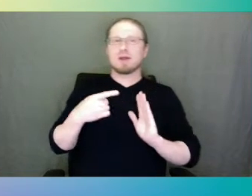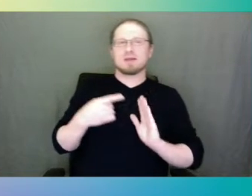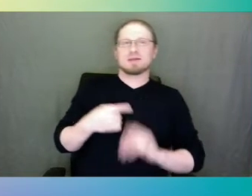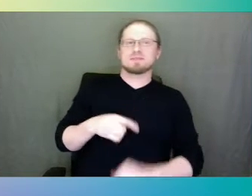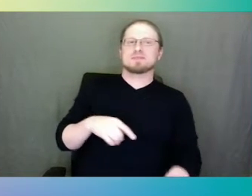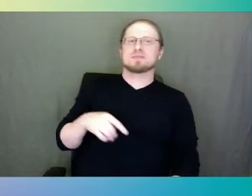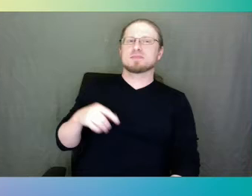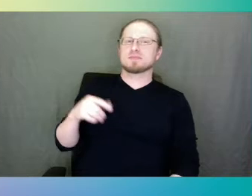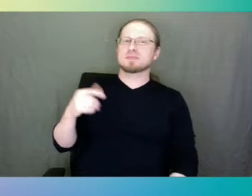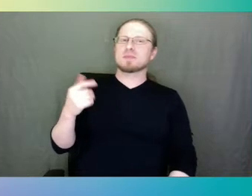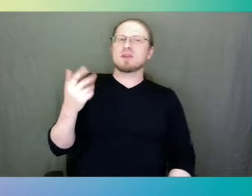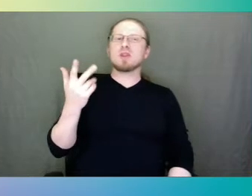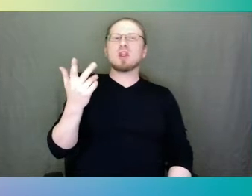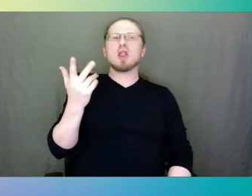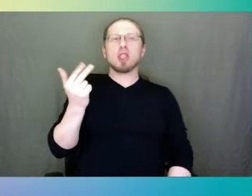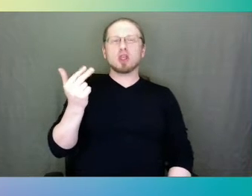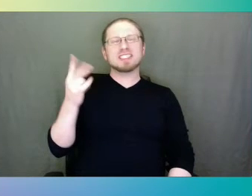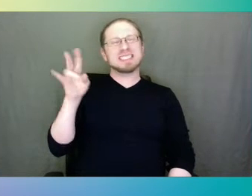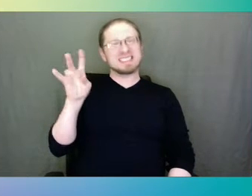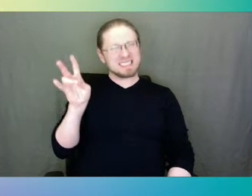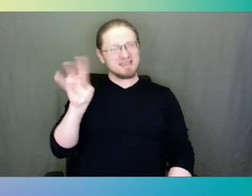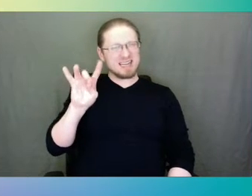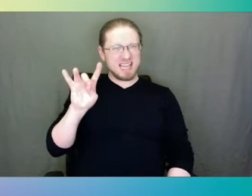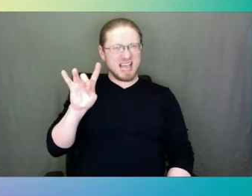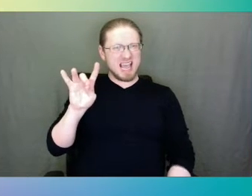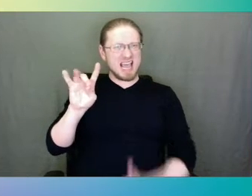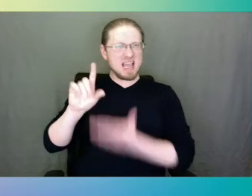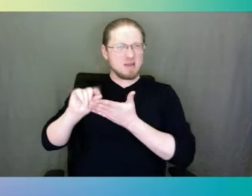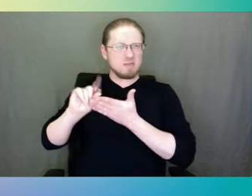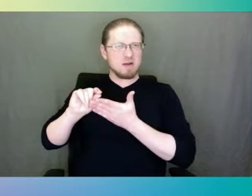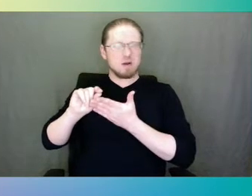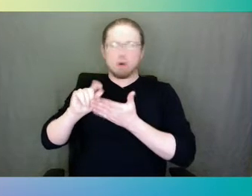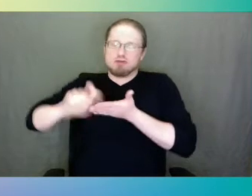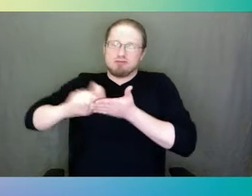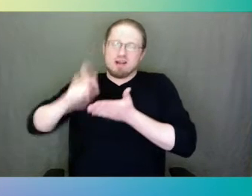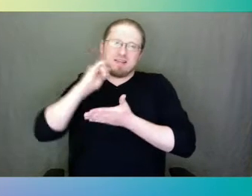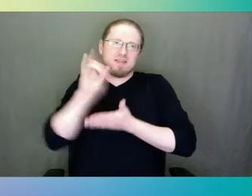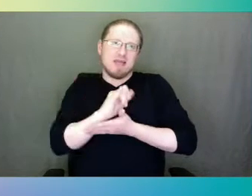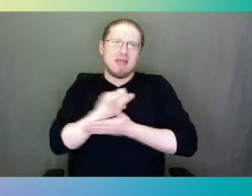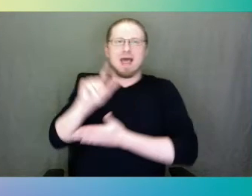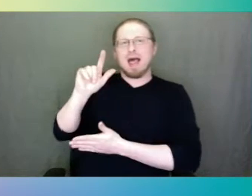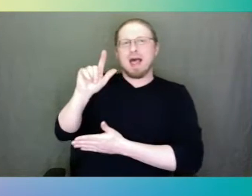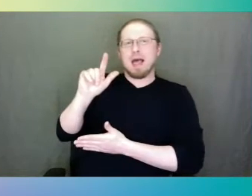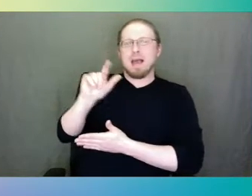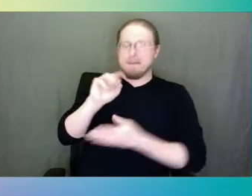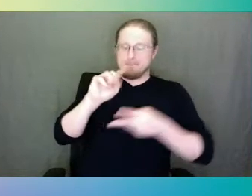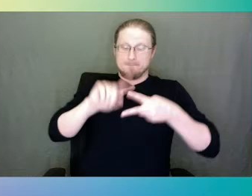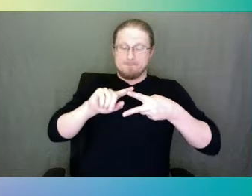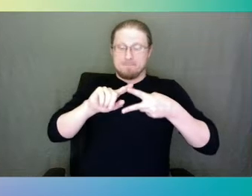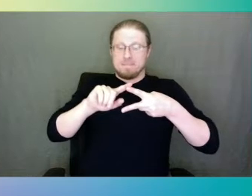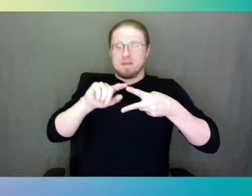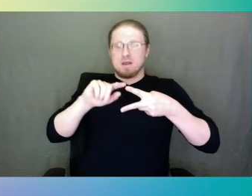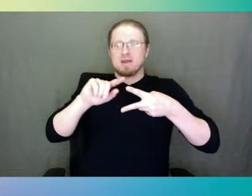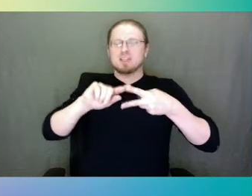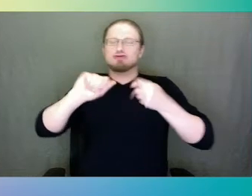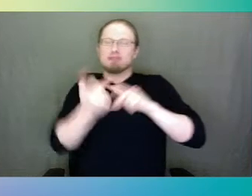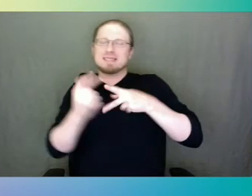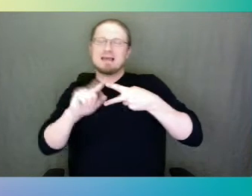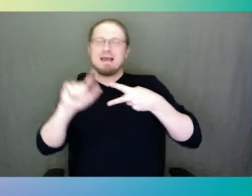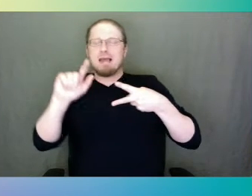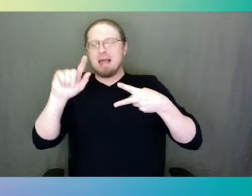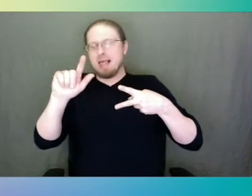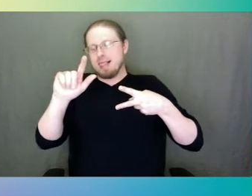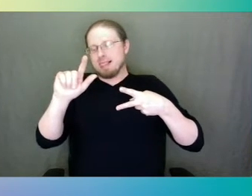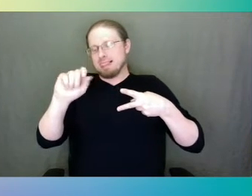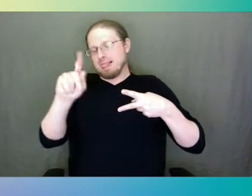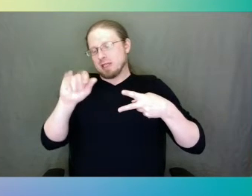6:9, malakoi was lecherous, and arsenokoitai was lechery with men. Now we have to look at kind of